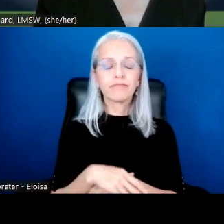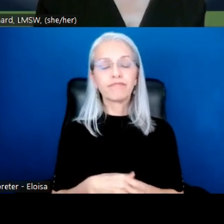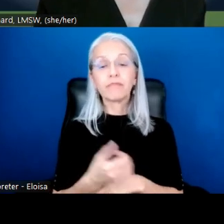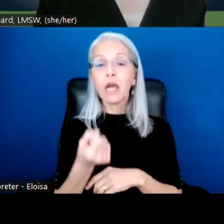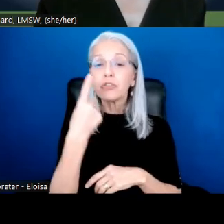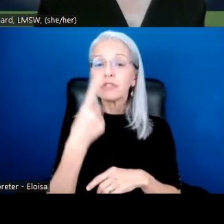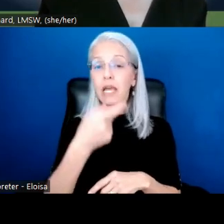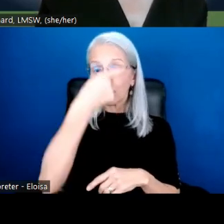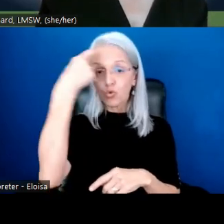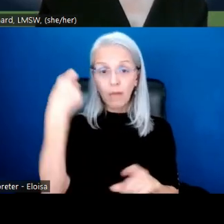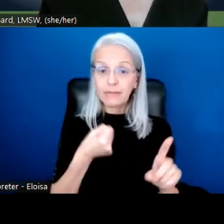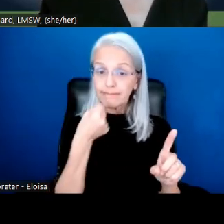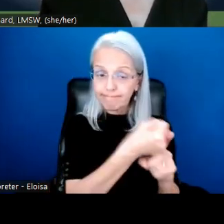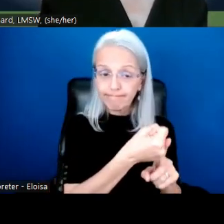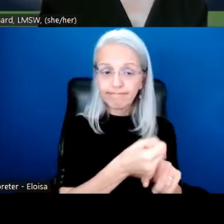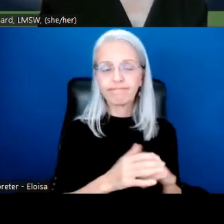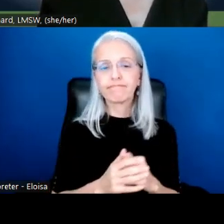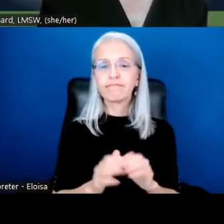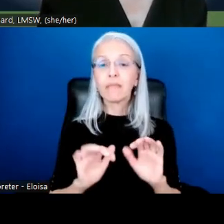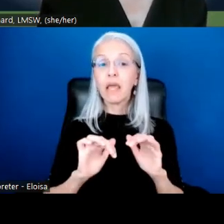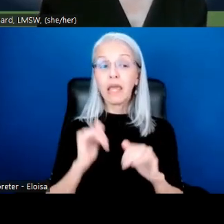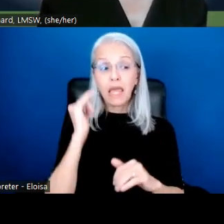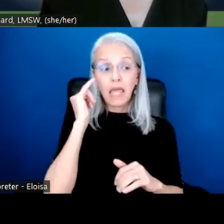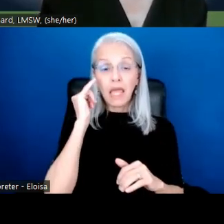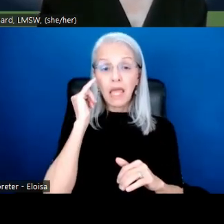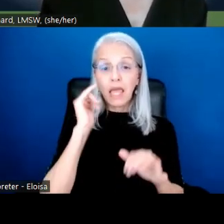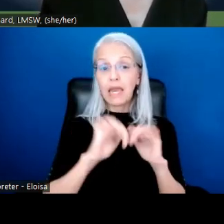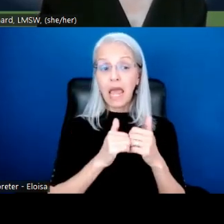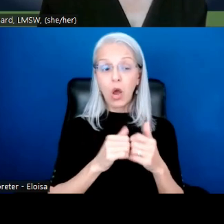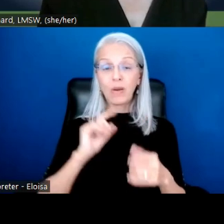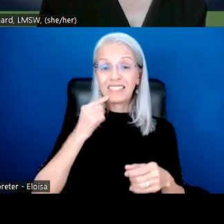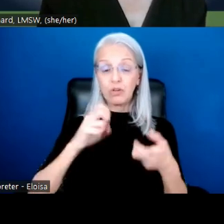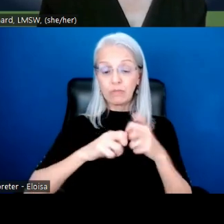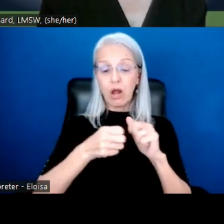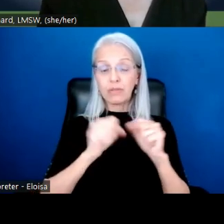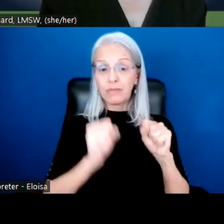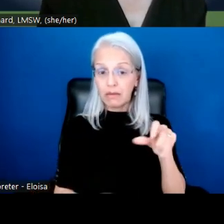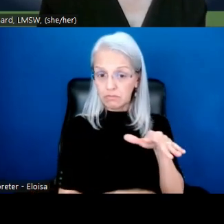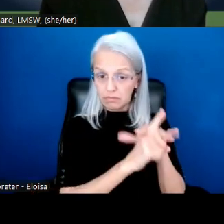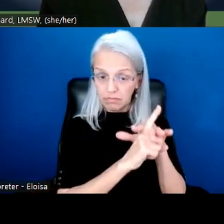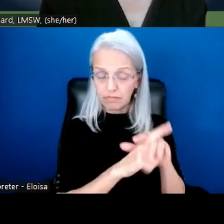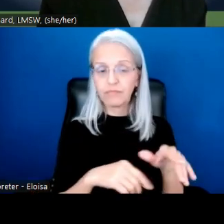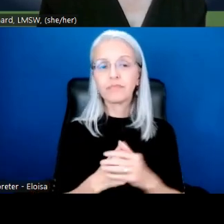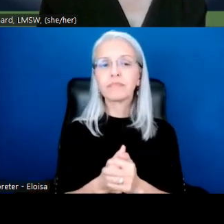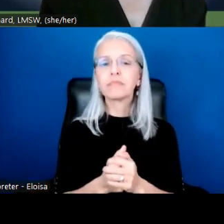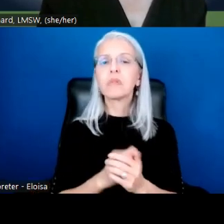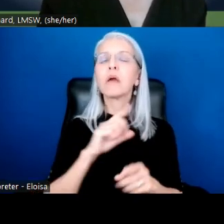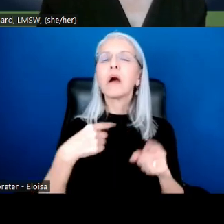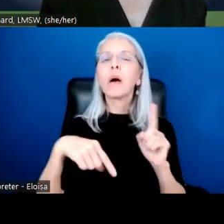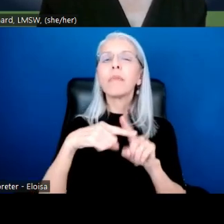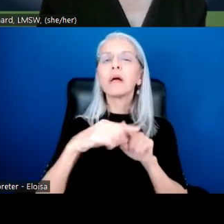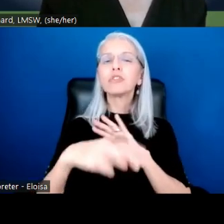and how serious problems can result from that, and the role and impact